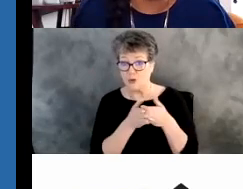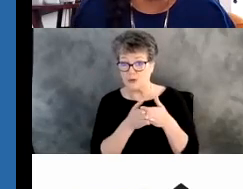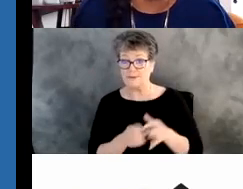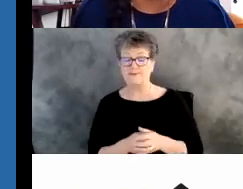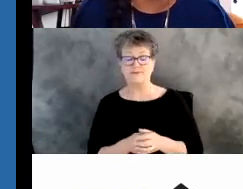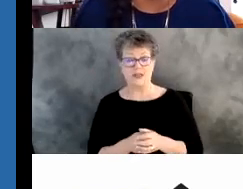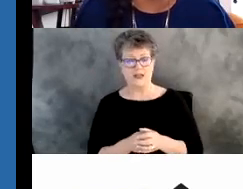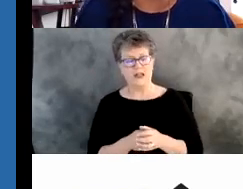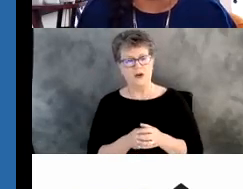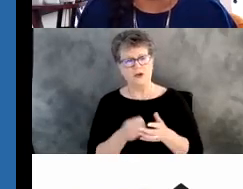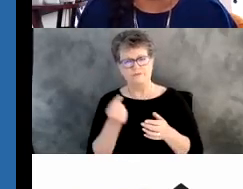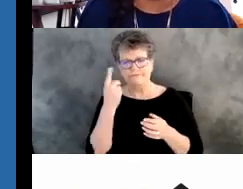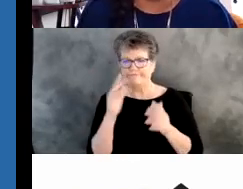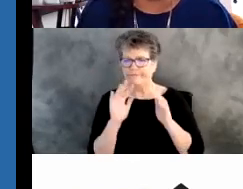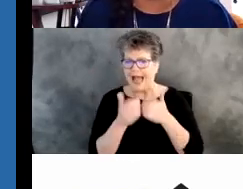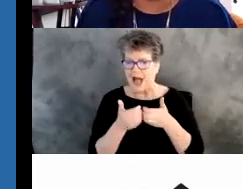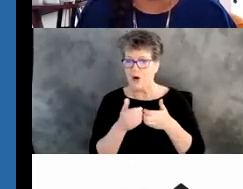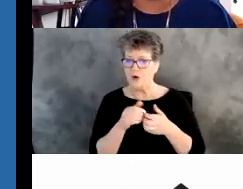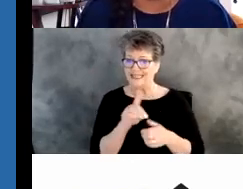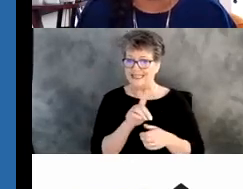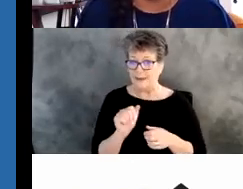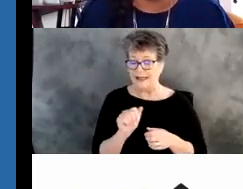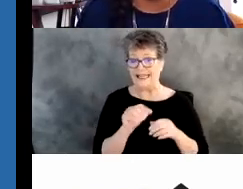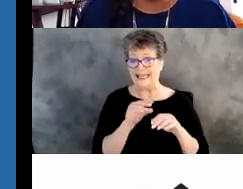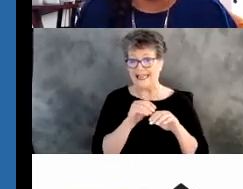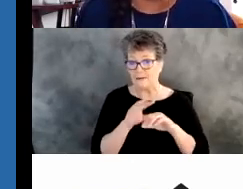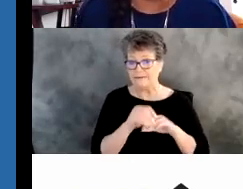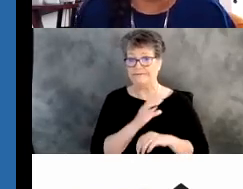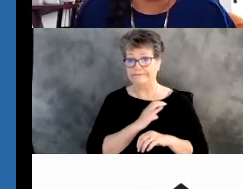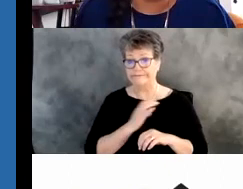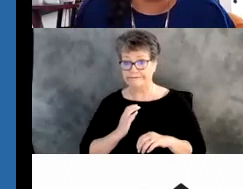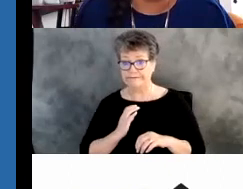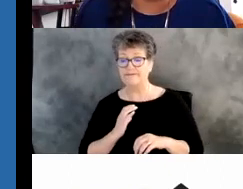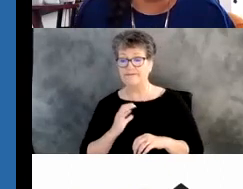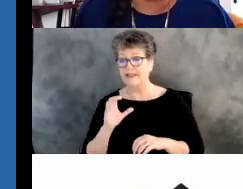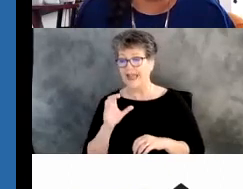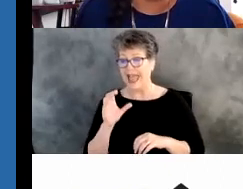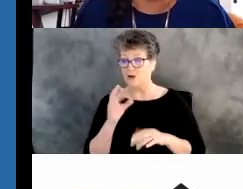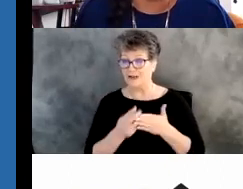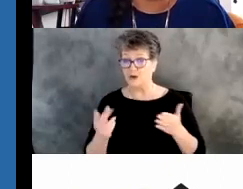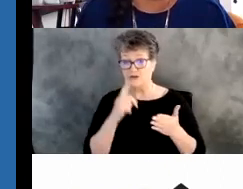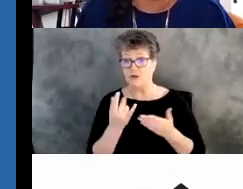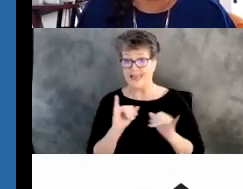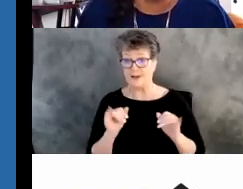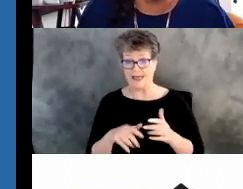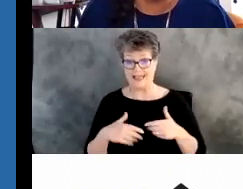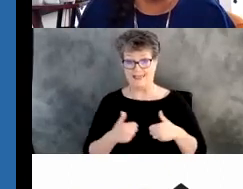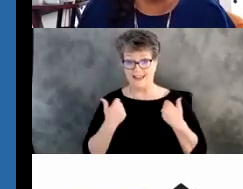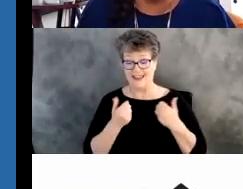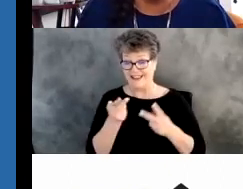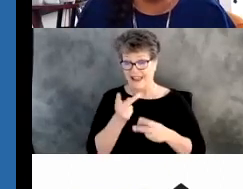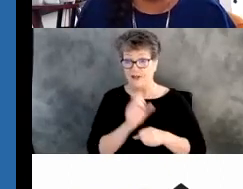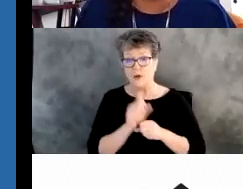about how the county's Disability and Advisory Commission and Resources for Independent Living worked with Sacramento